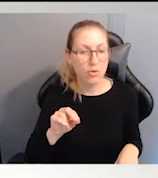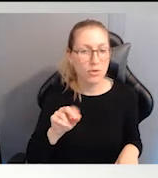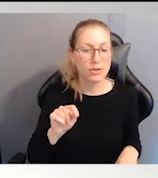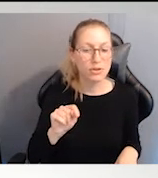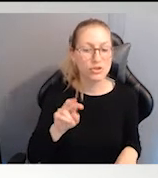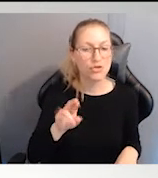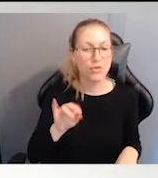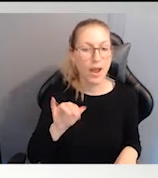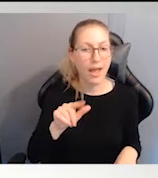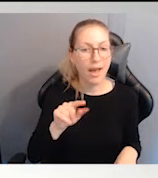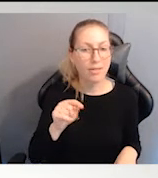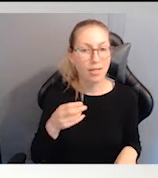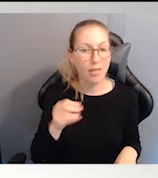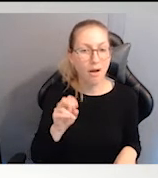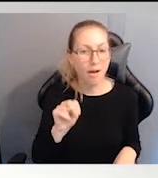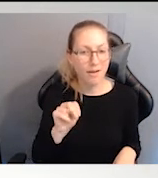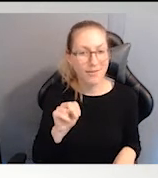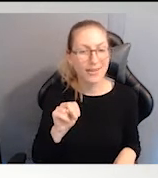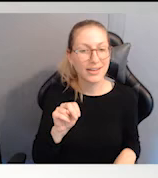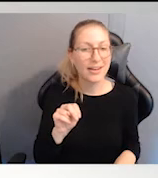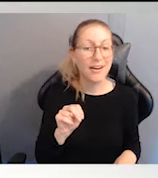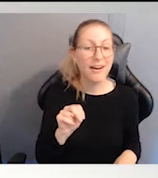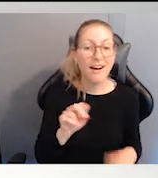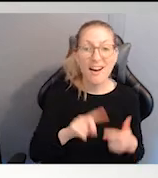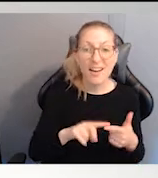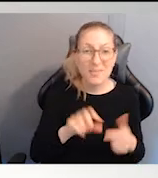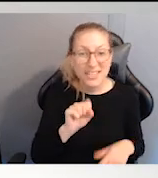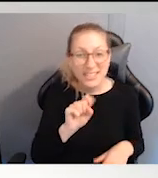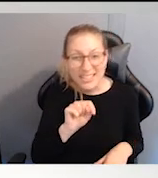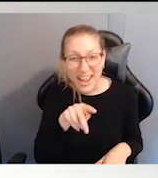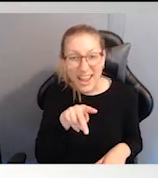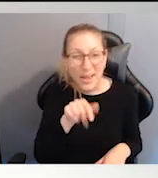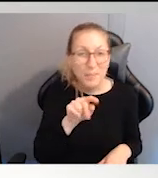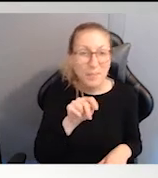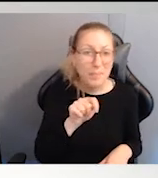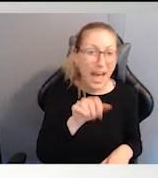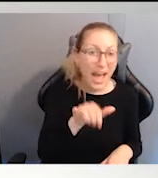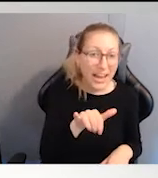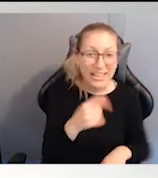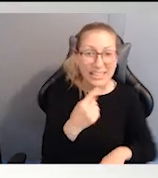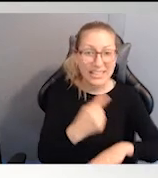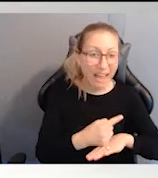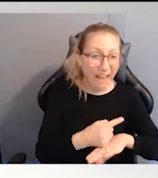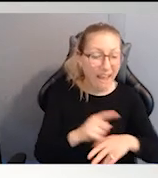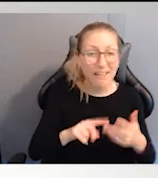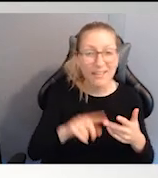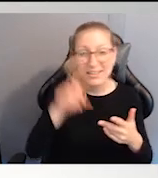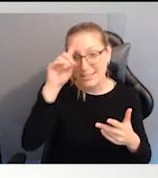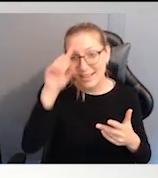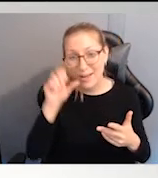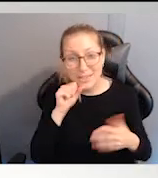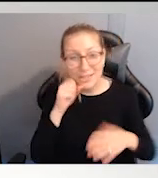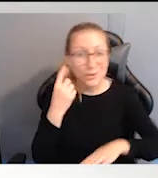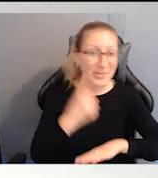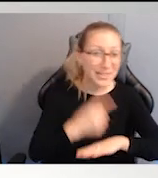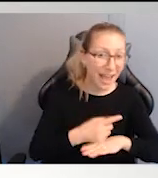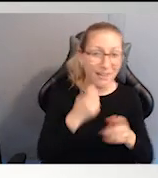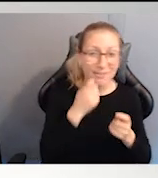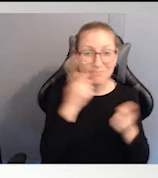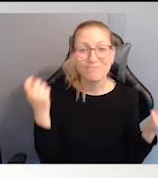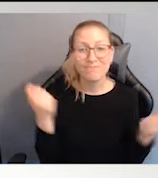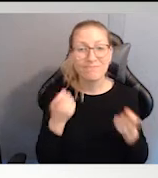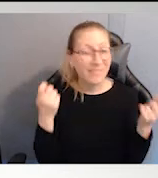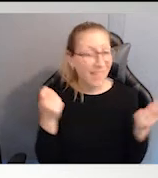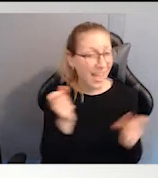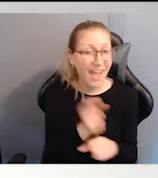St. Patty's Day, Dance Celebrating World Down Syndrome Day. We do that every year. And we do